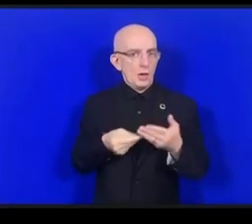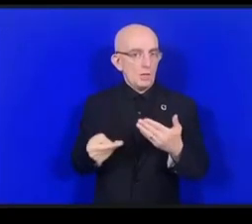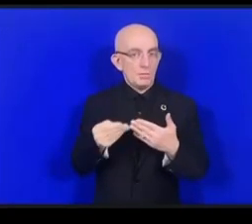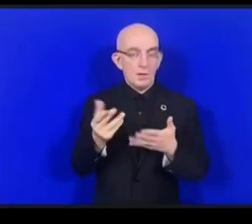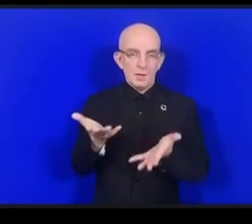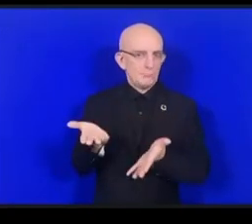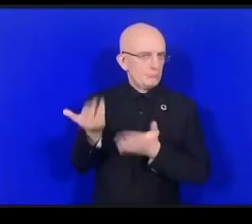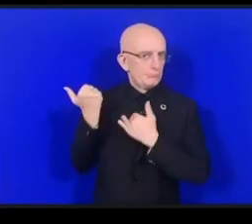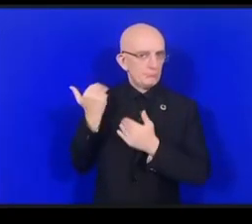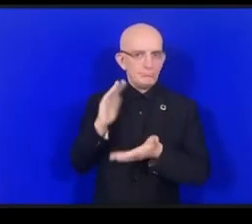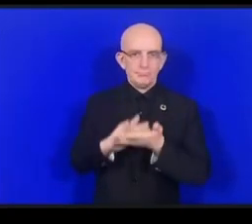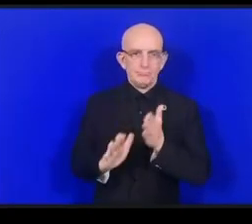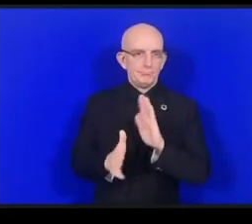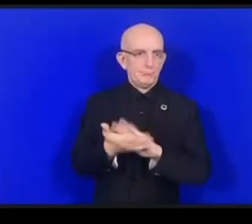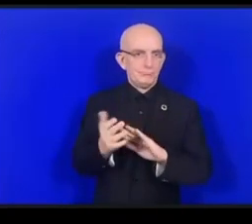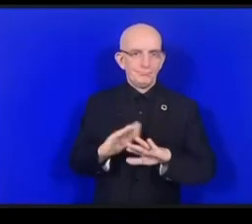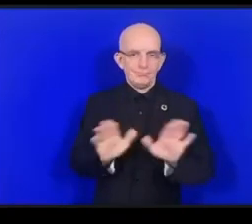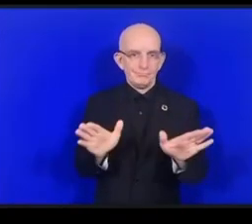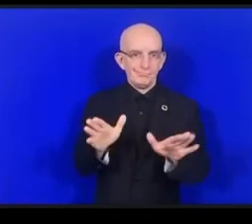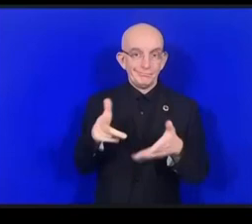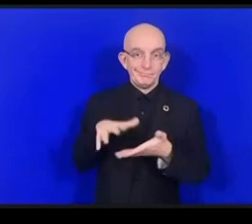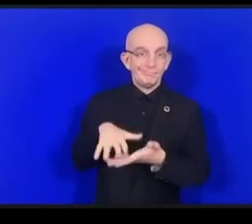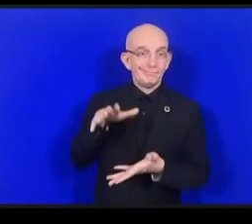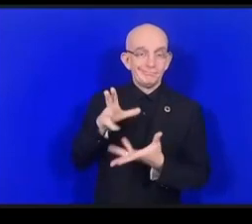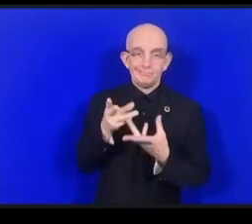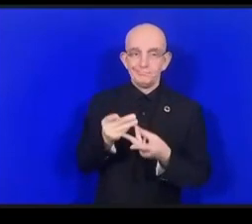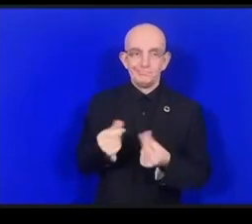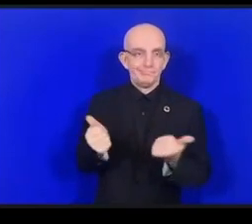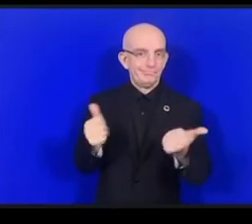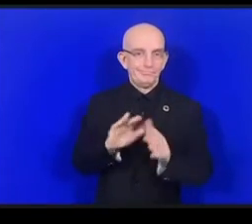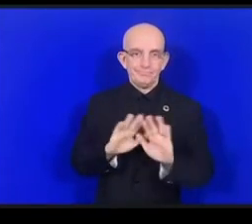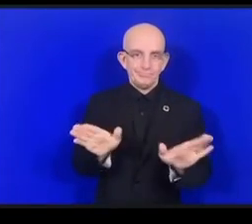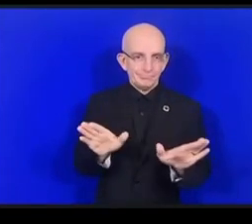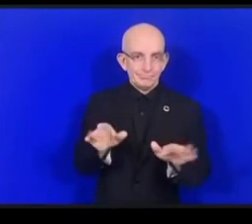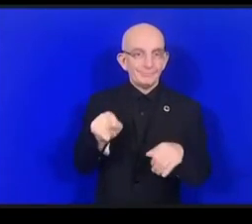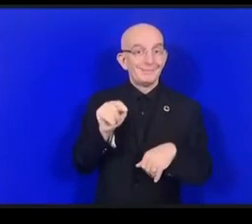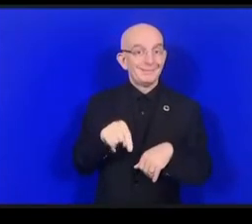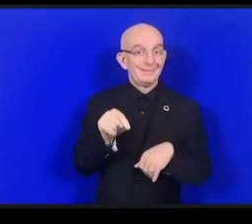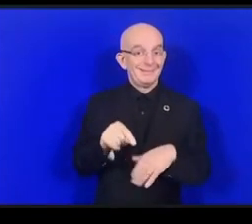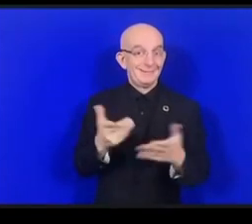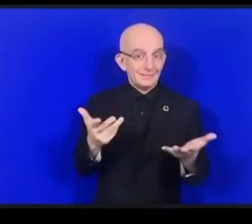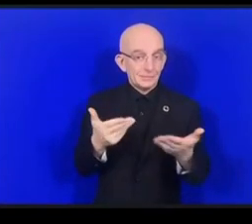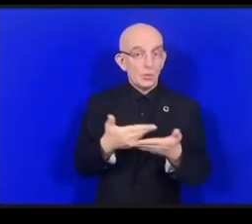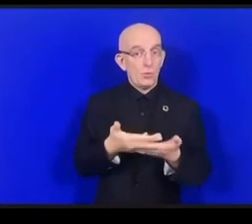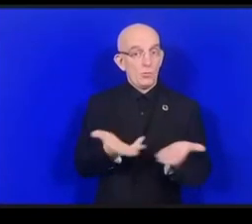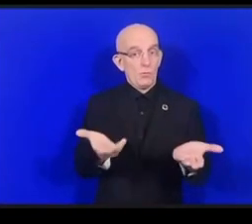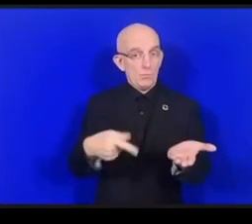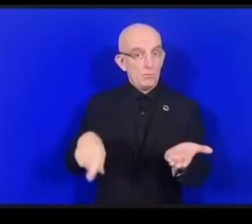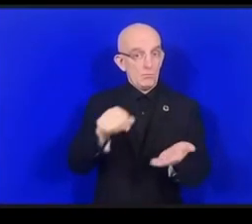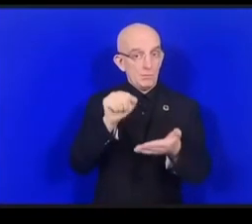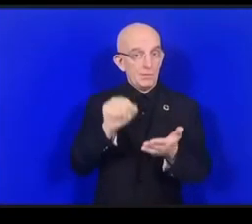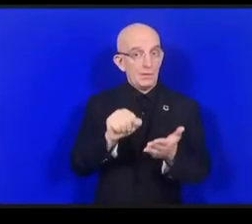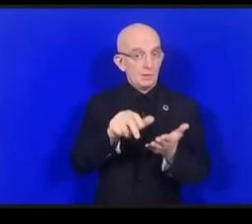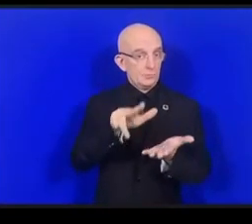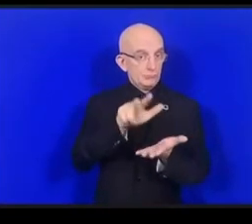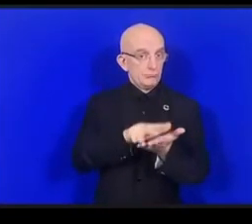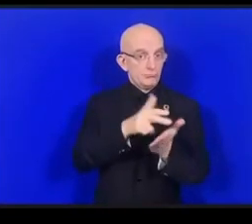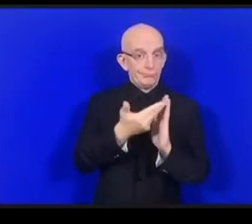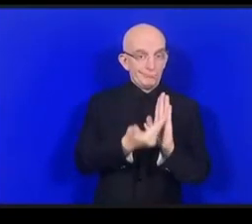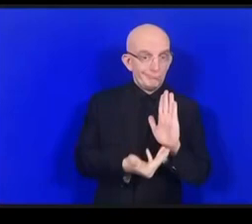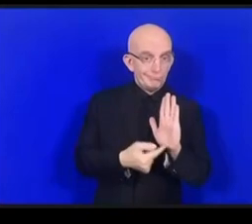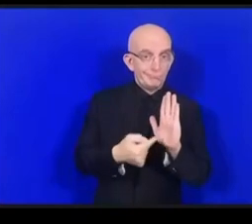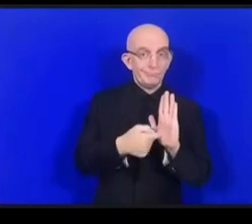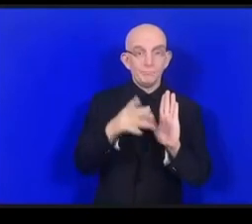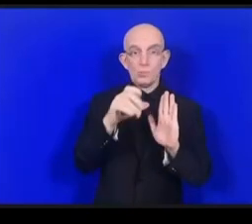is portable, that it lives on, that it's dynamic, that it's not locked down in one system so that when that system